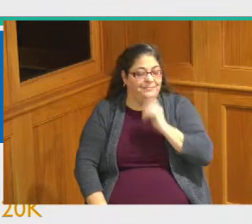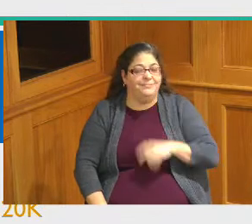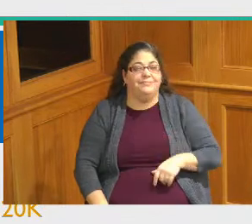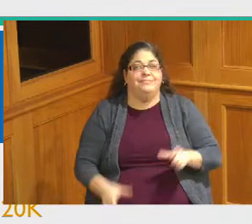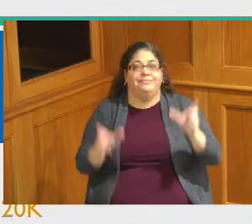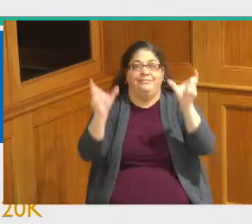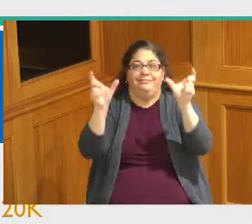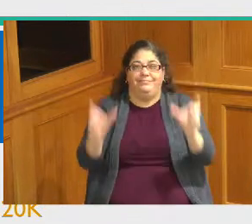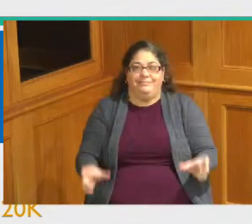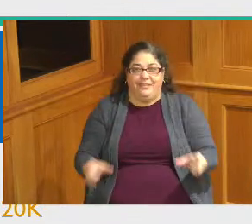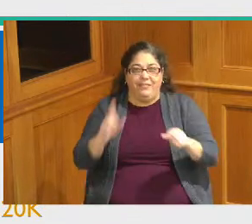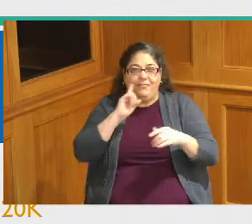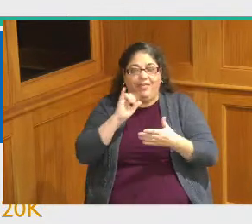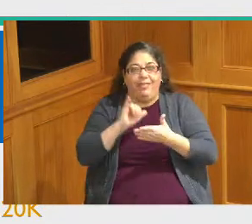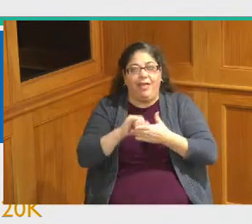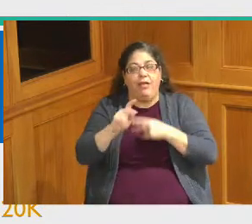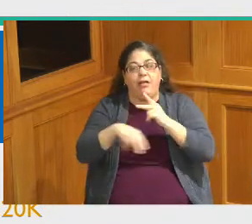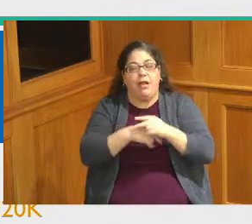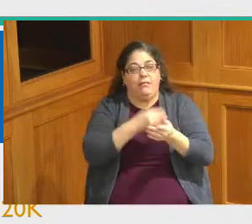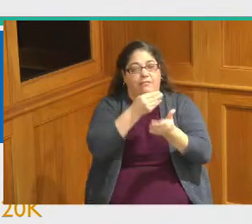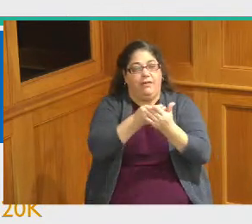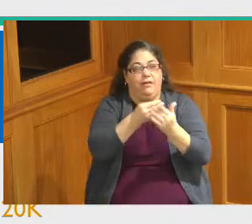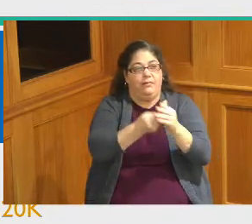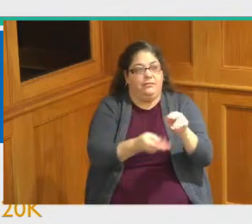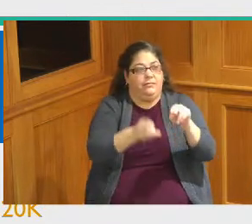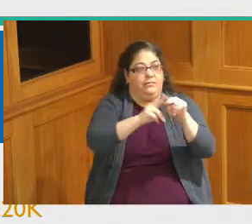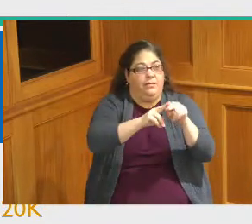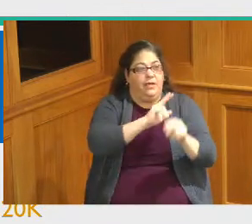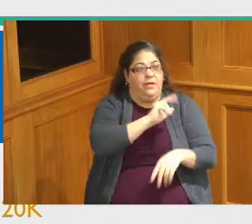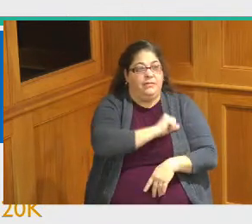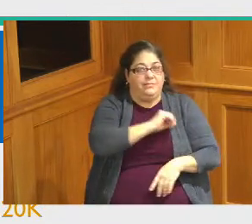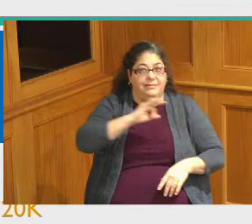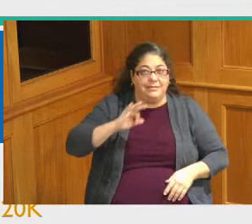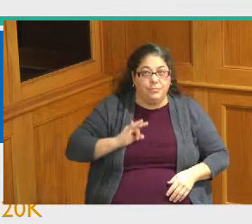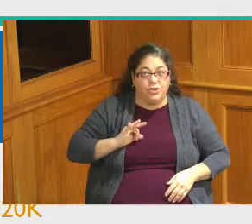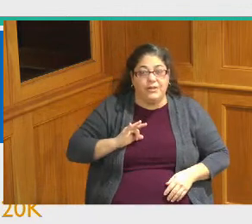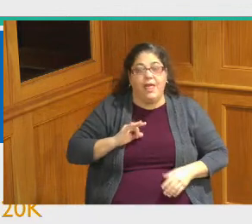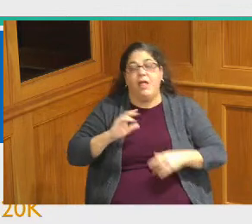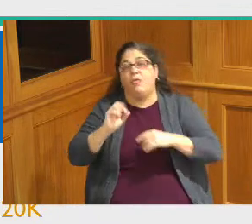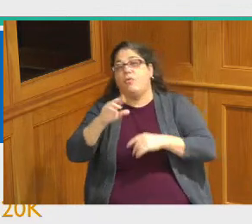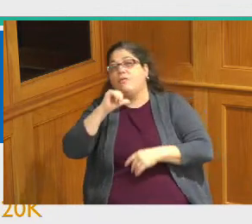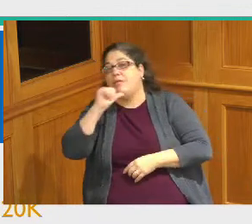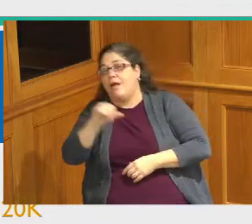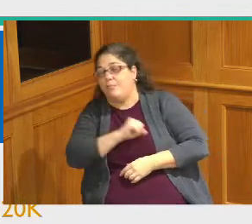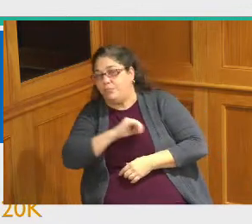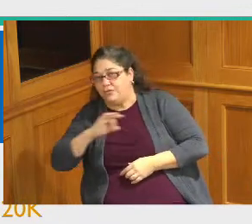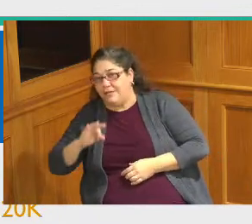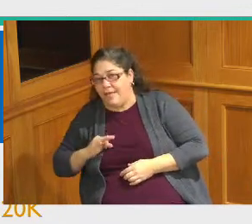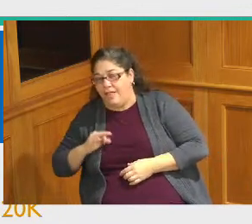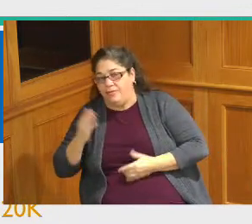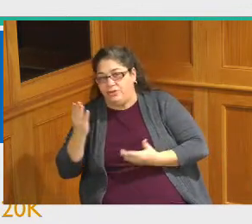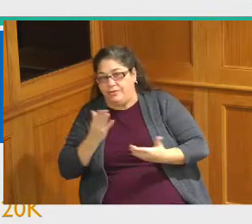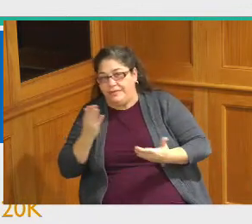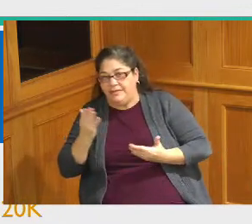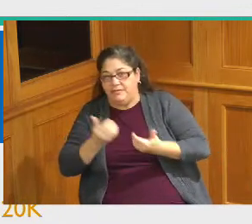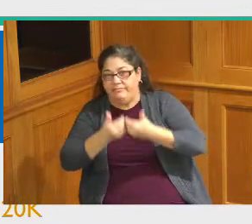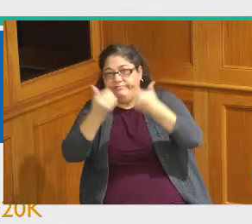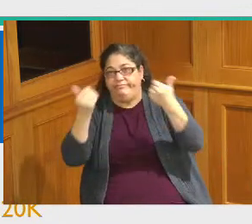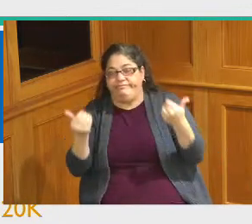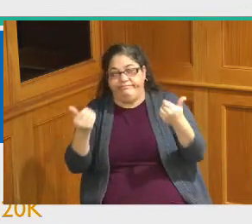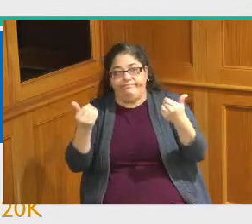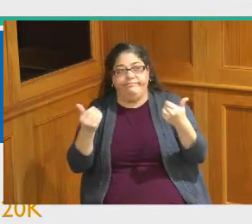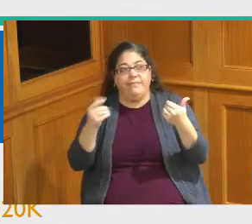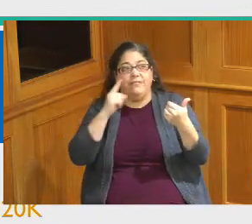distribution of financial increases regarding whether they're personal or non-personal services. And you can see that breakout there,